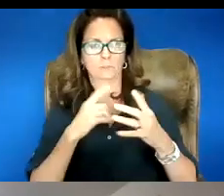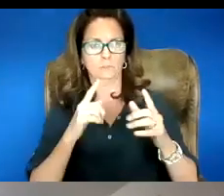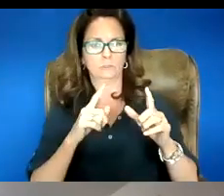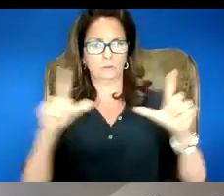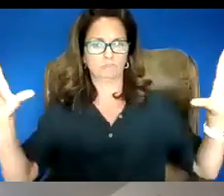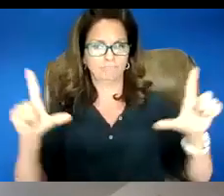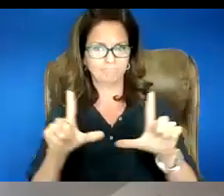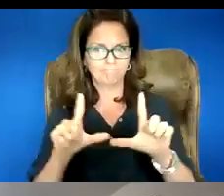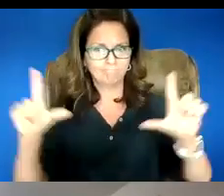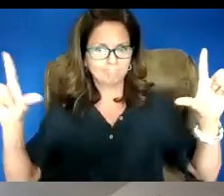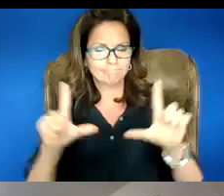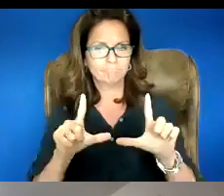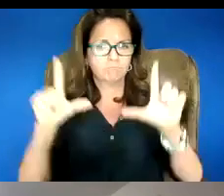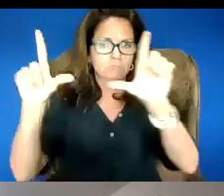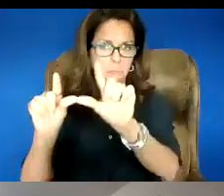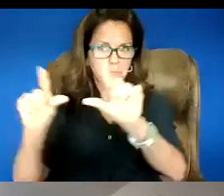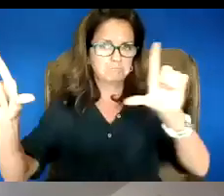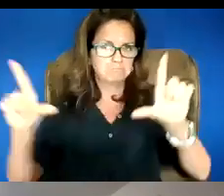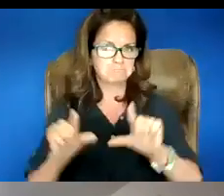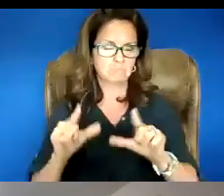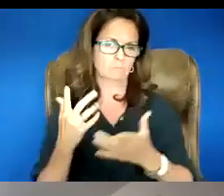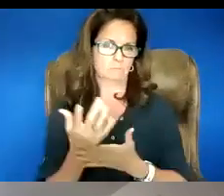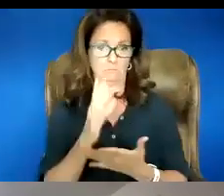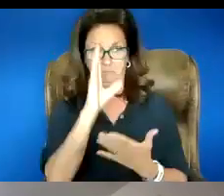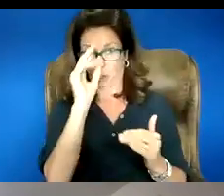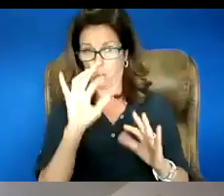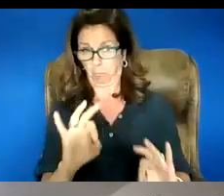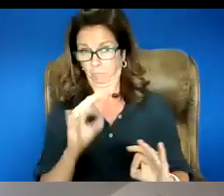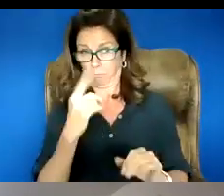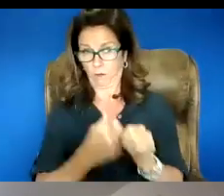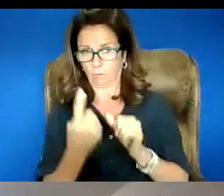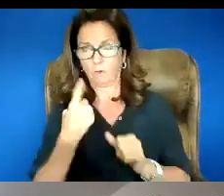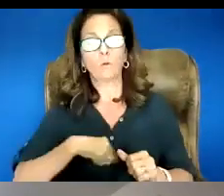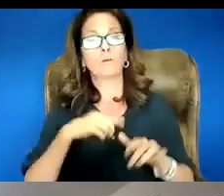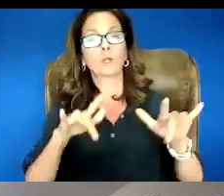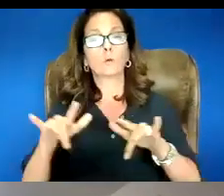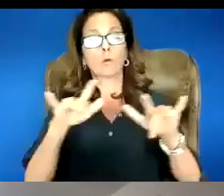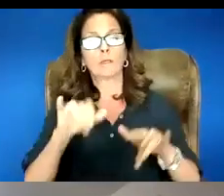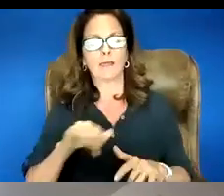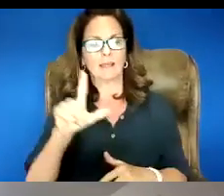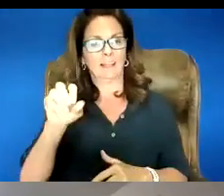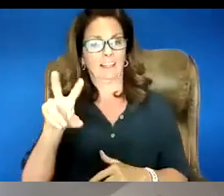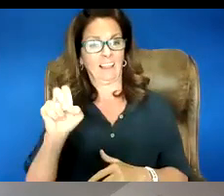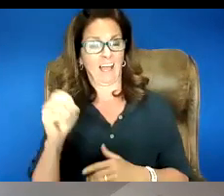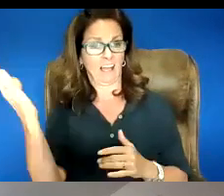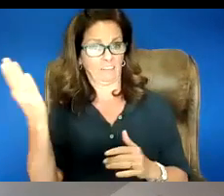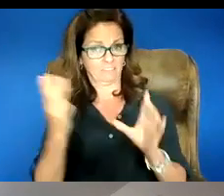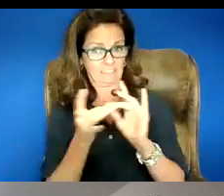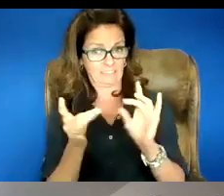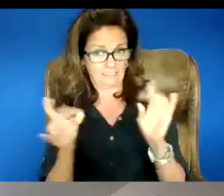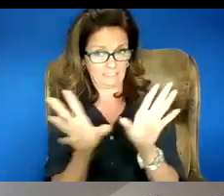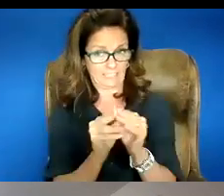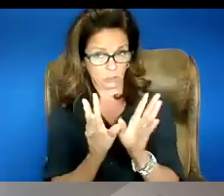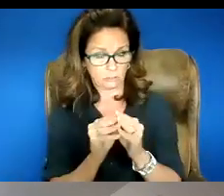accordingly. All right, I hope that works for everyone. And we are recording this. It's a live session, and we